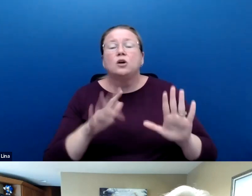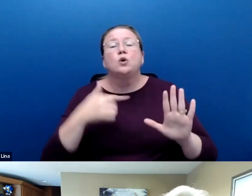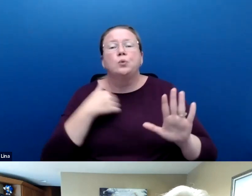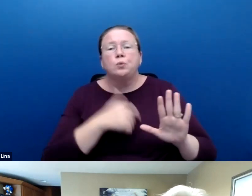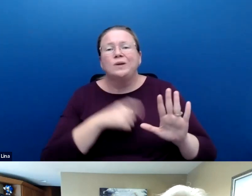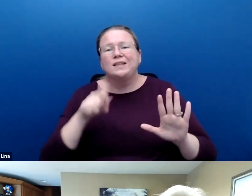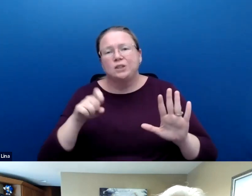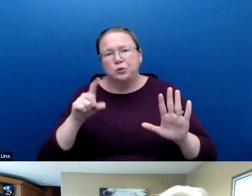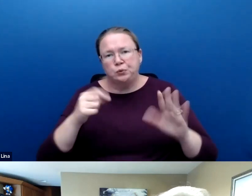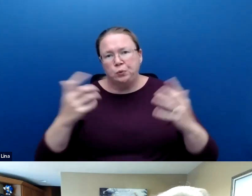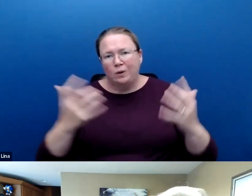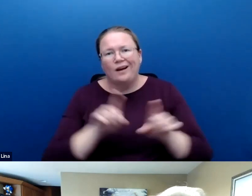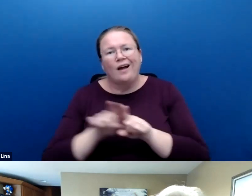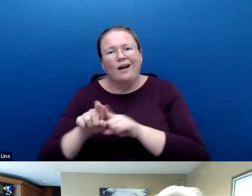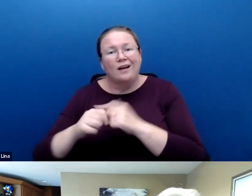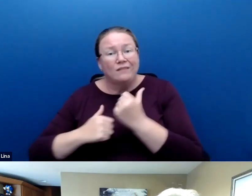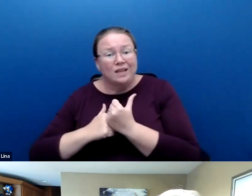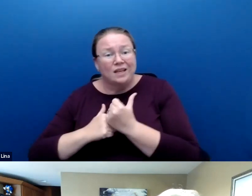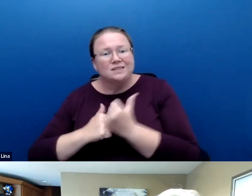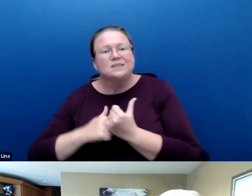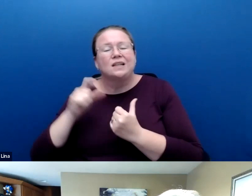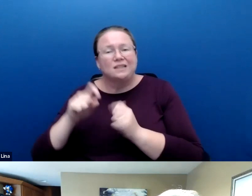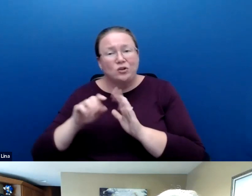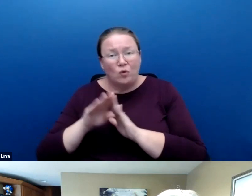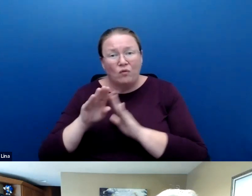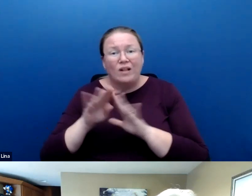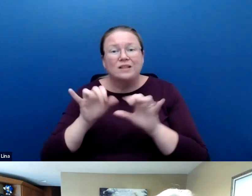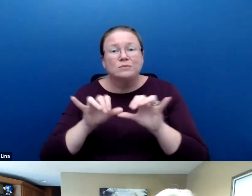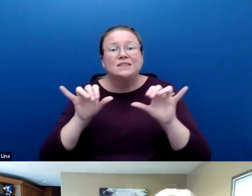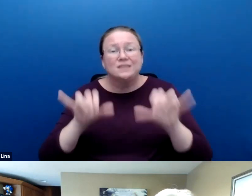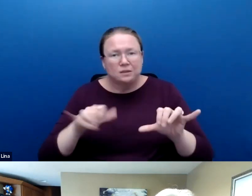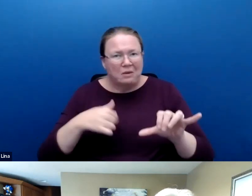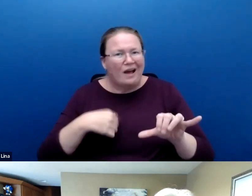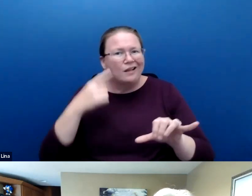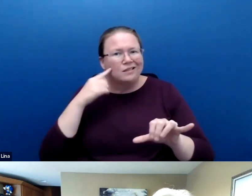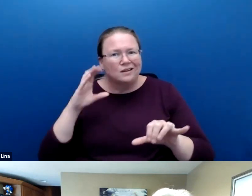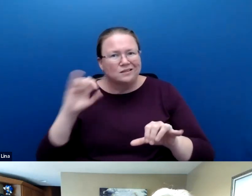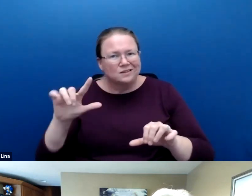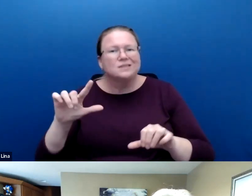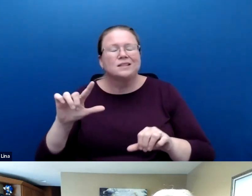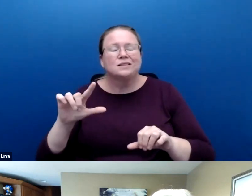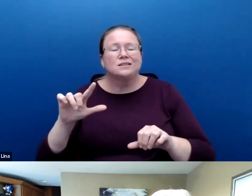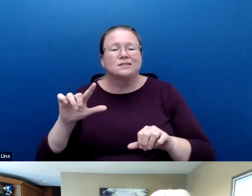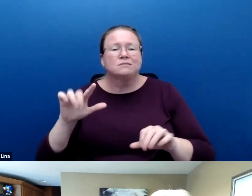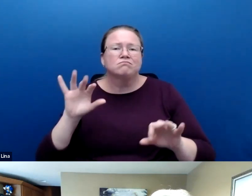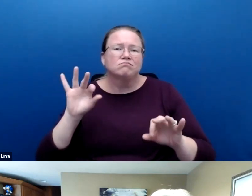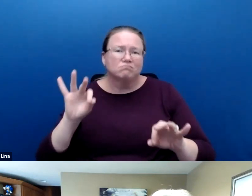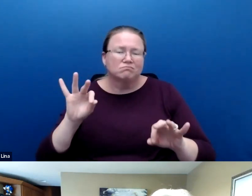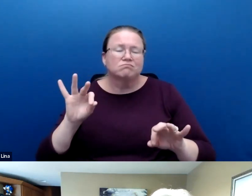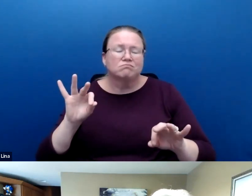to do as advocates, we need to develop systems. I think the SILs are